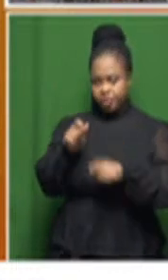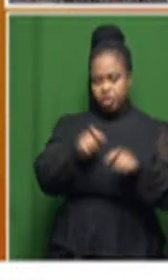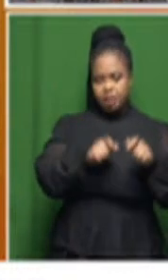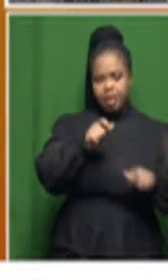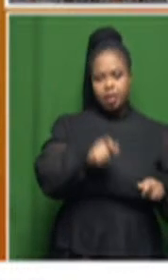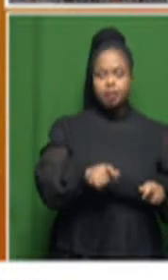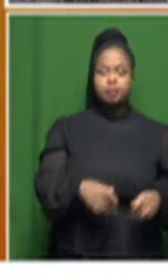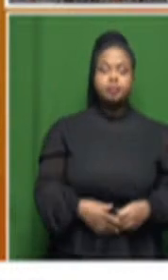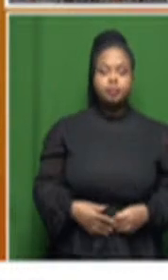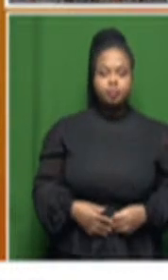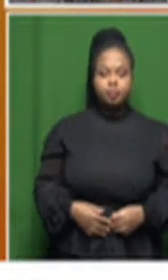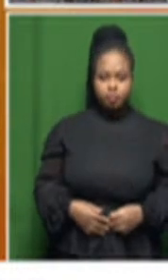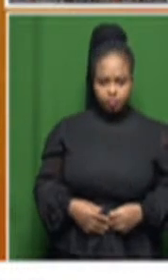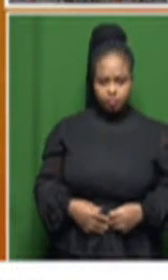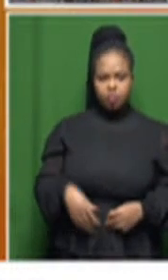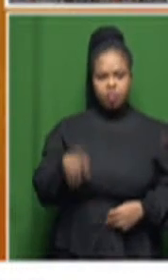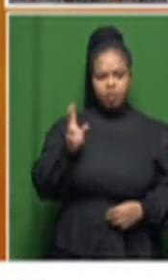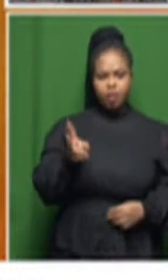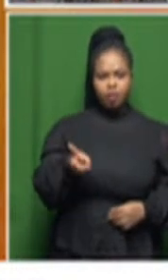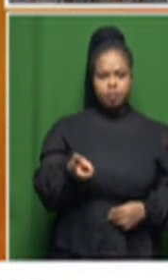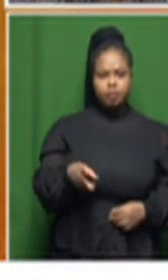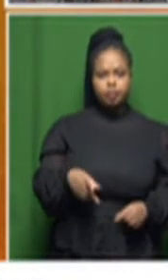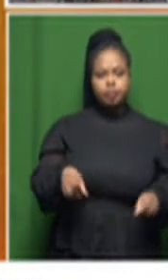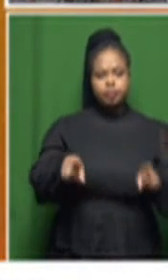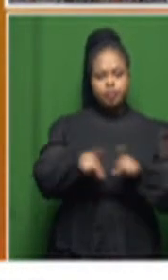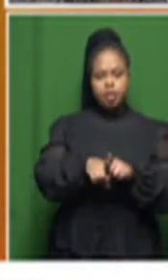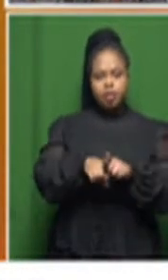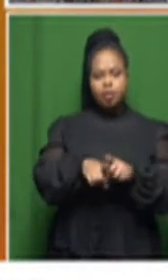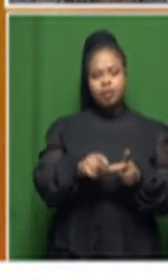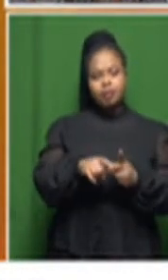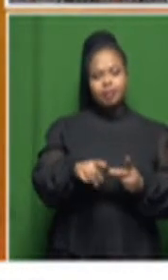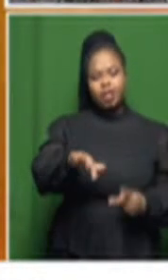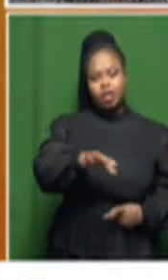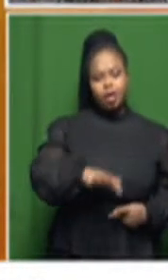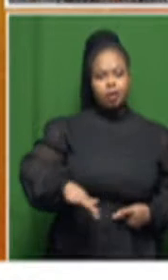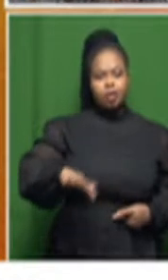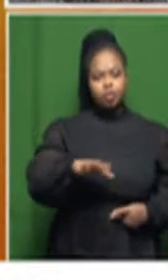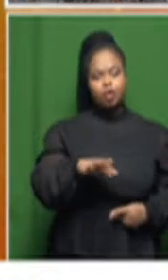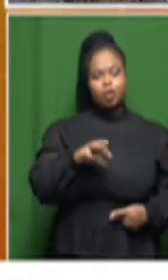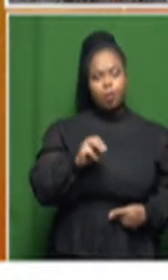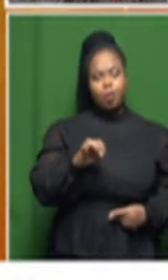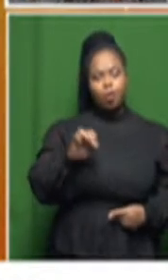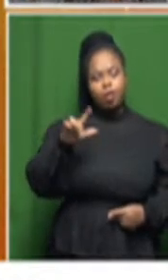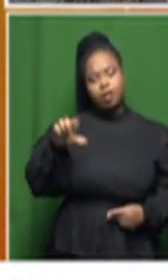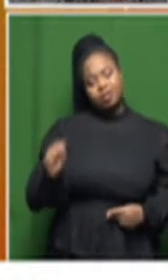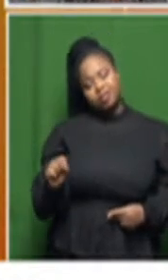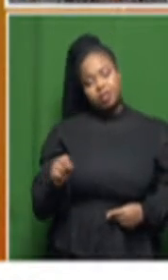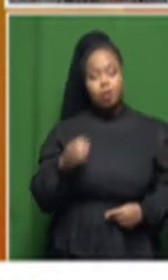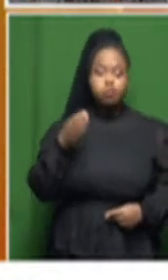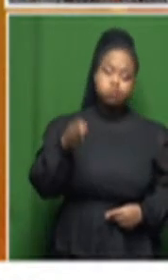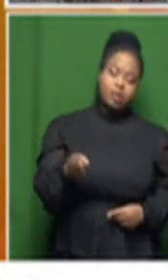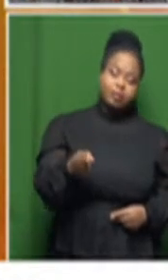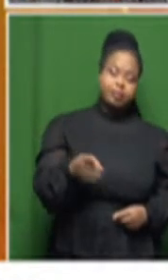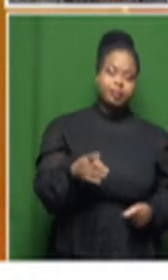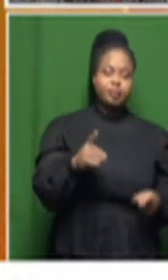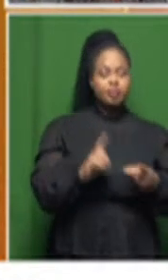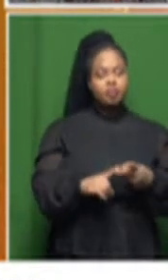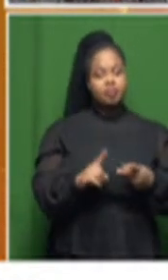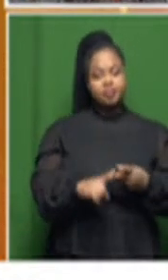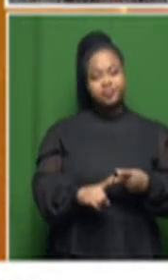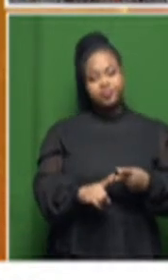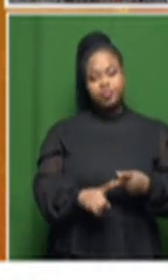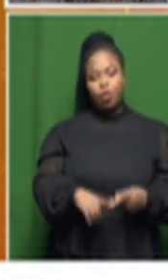also gone into your high transit zones, such as the malls, and they've been